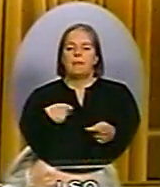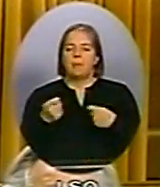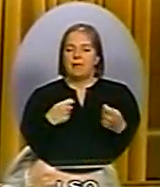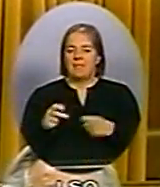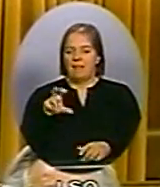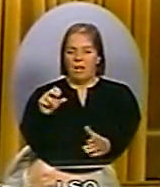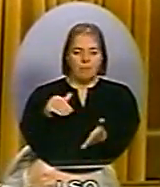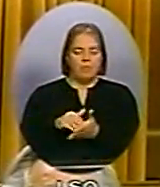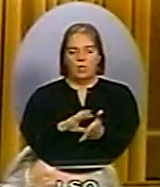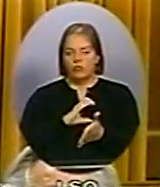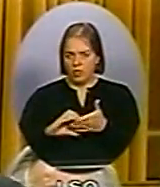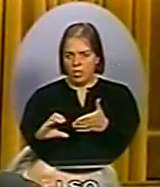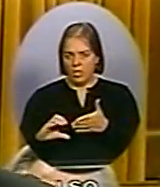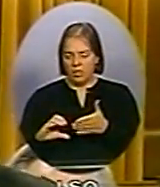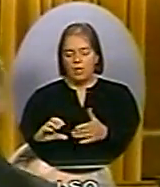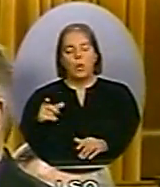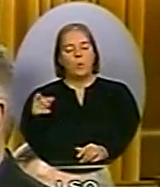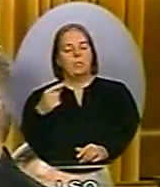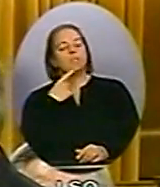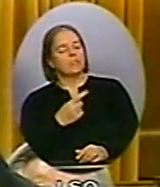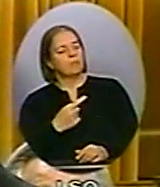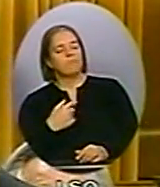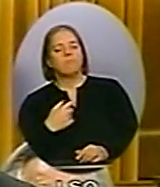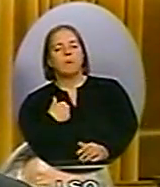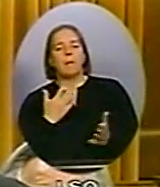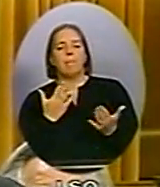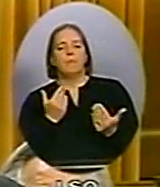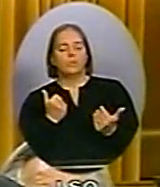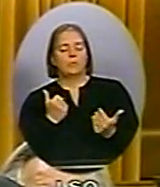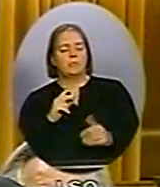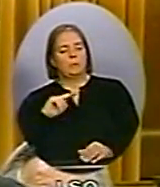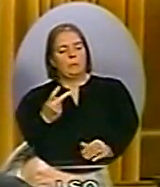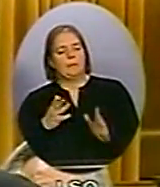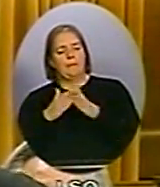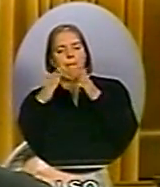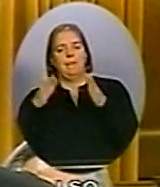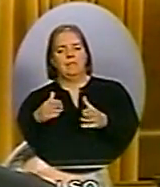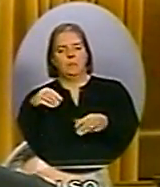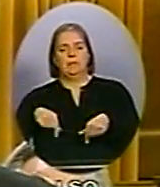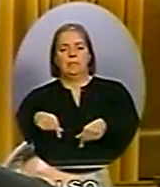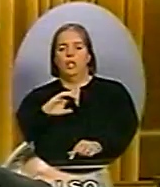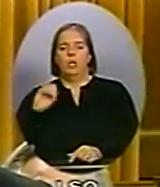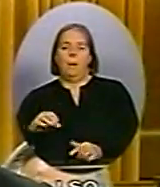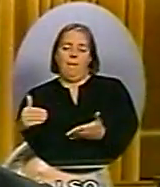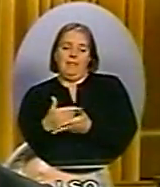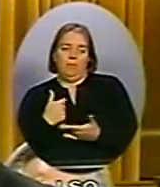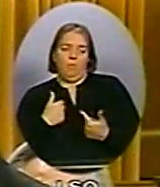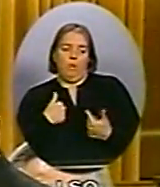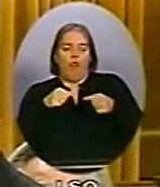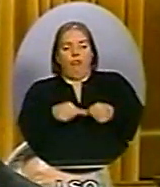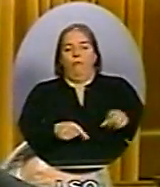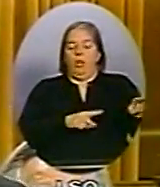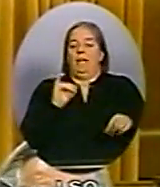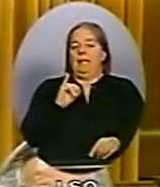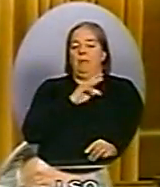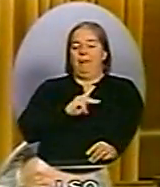his residence in Ottawa, he needs it because he's a senator from Prince Edward Island. But he's been registered in Canada for years,